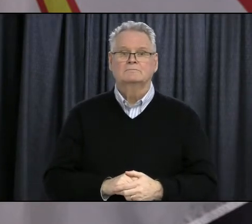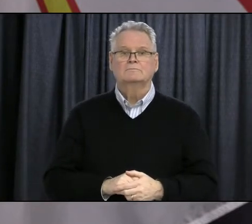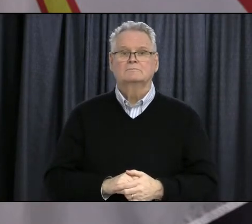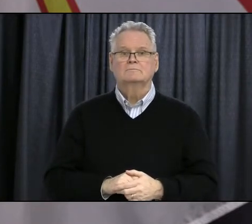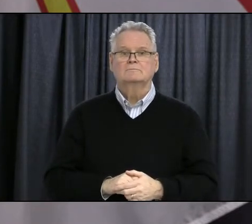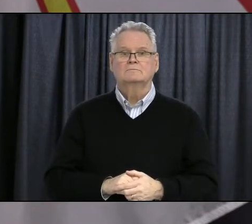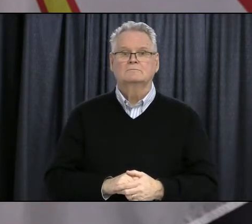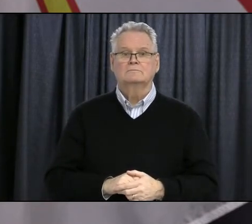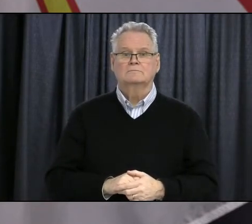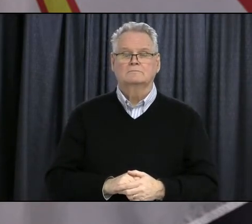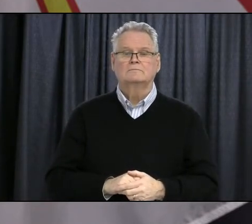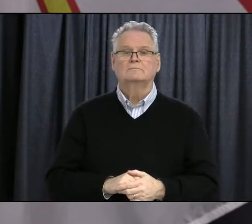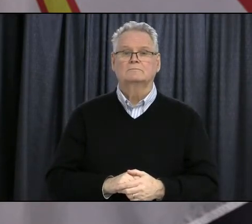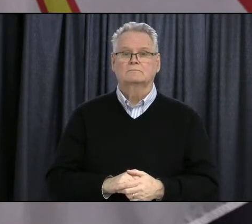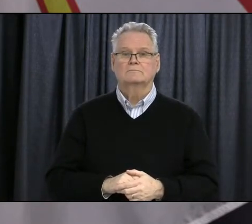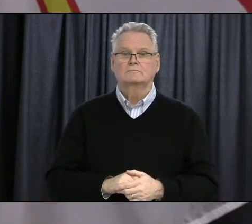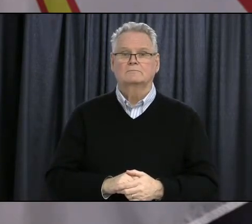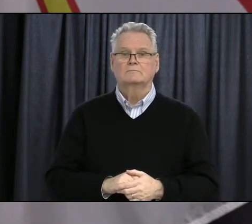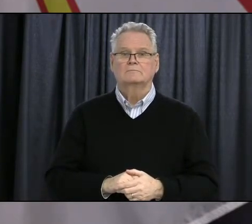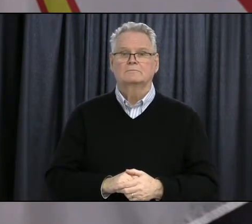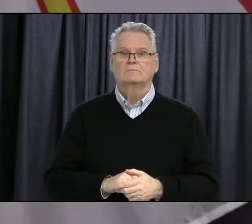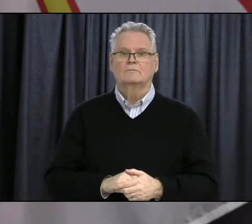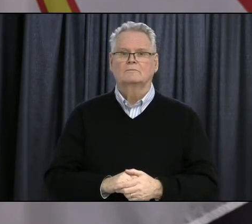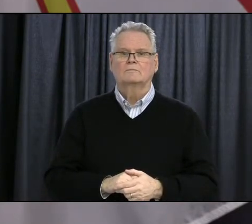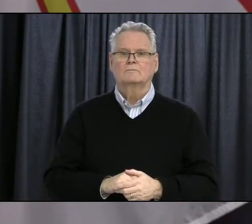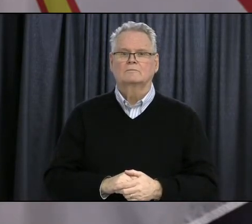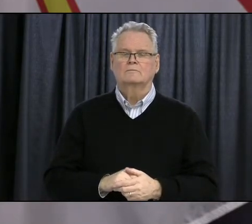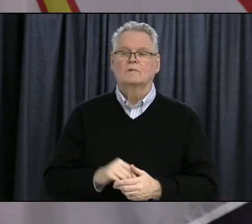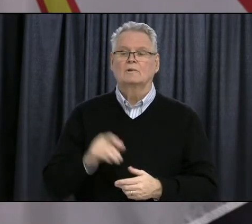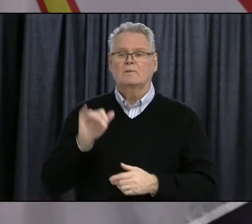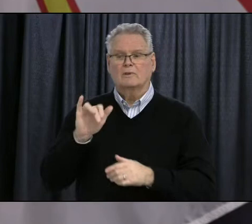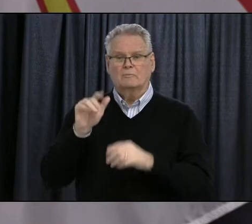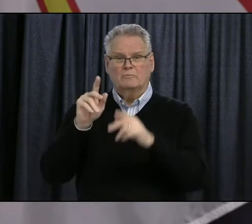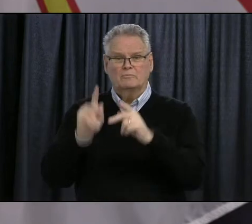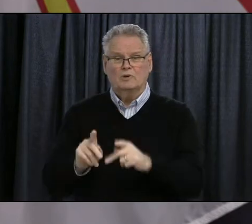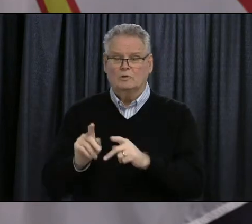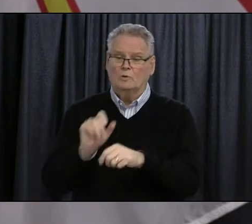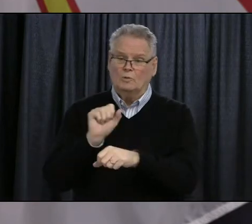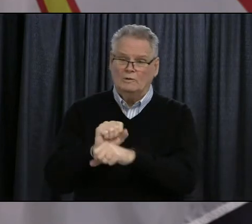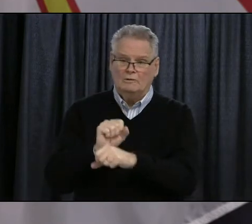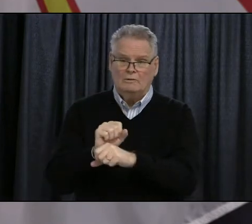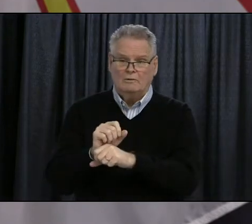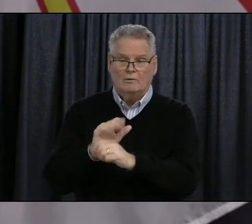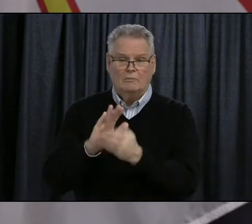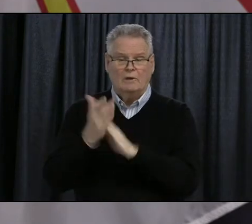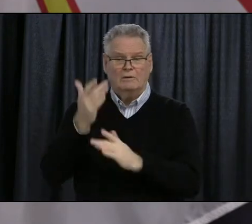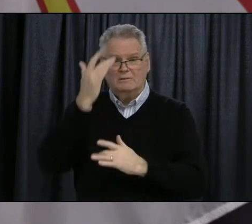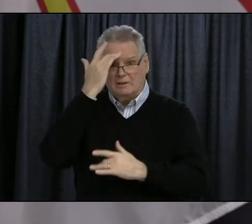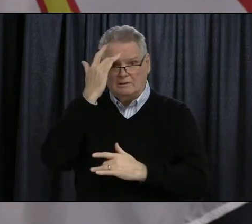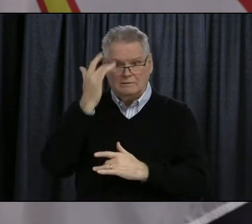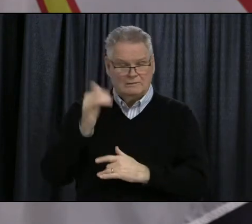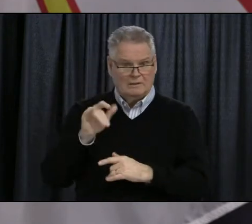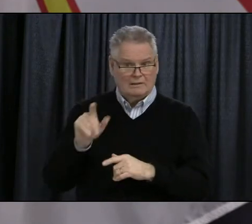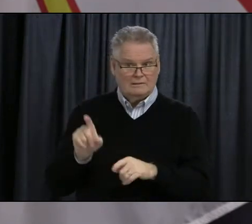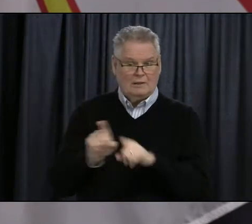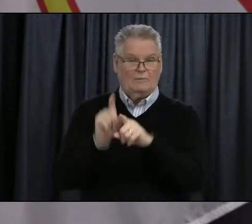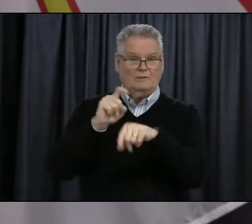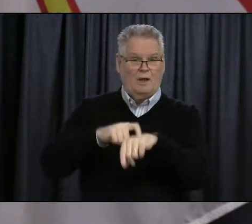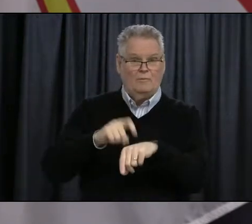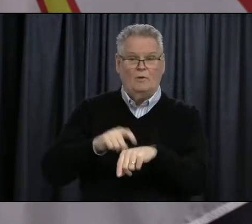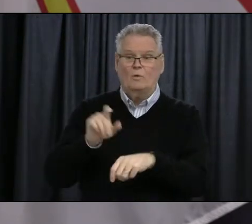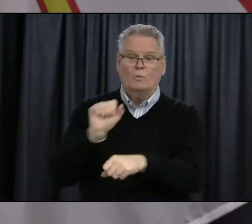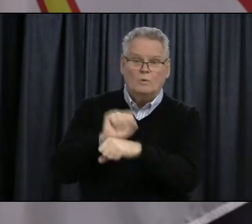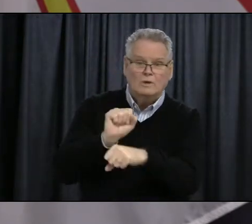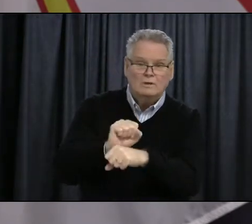was it after they finished their entire shift schedule and went home that they became symptomatic? So I really can't discuss the details